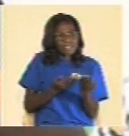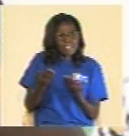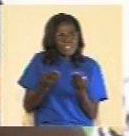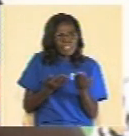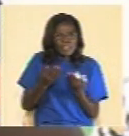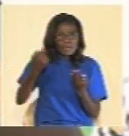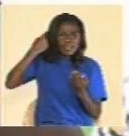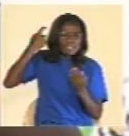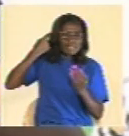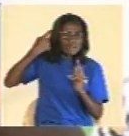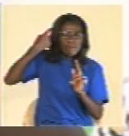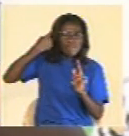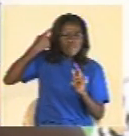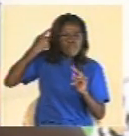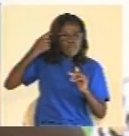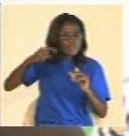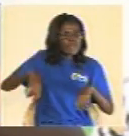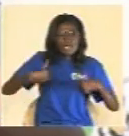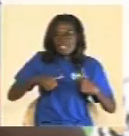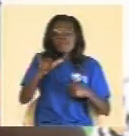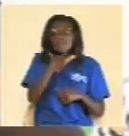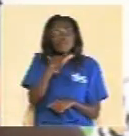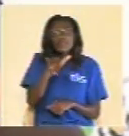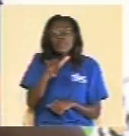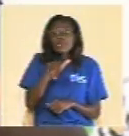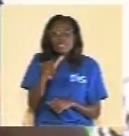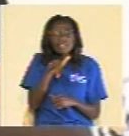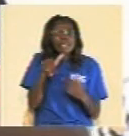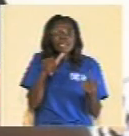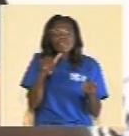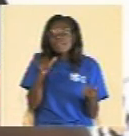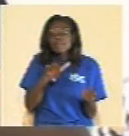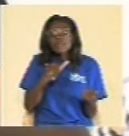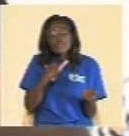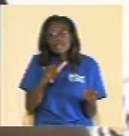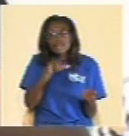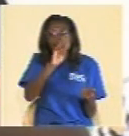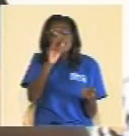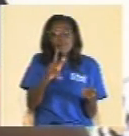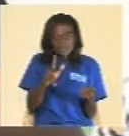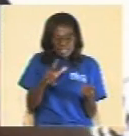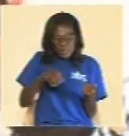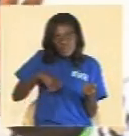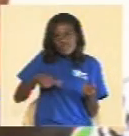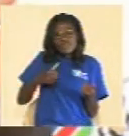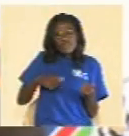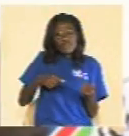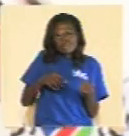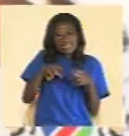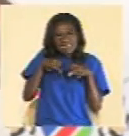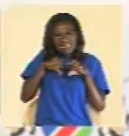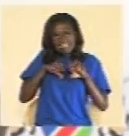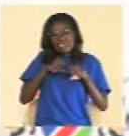available by the Ministry of Health and Social Services for the patient who are on treatment? Is there provision of the